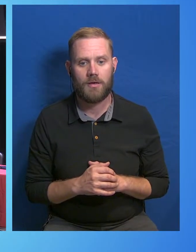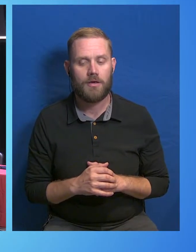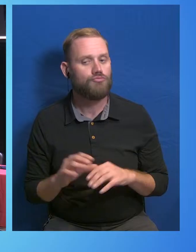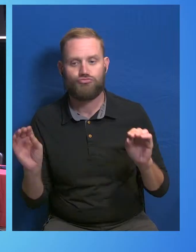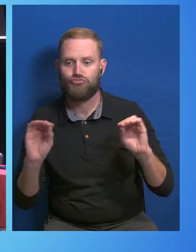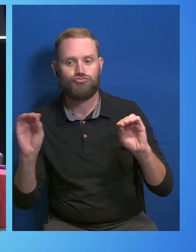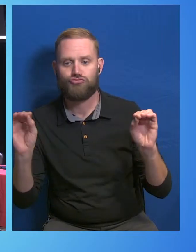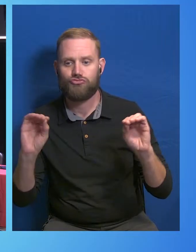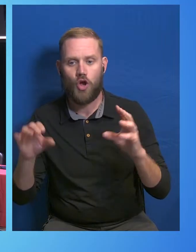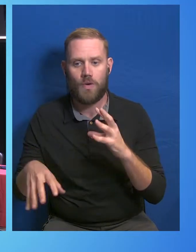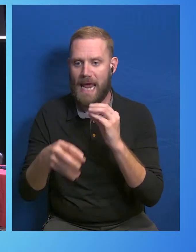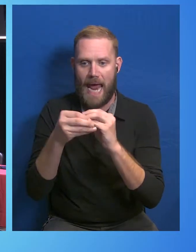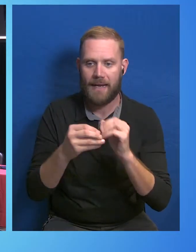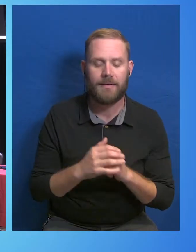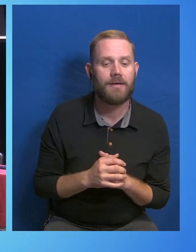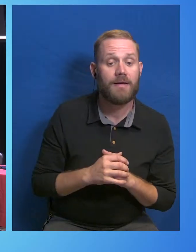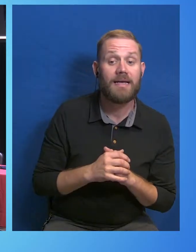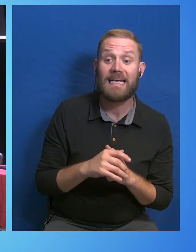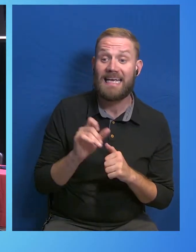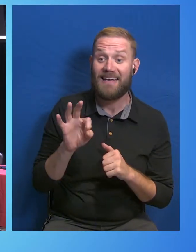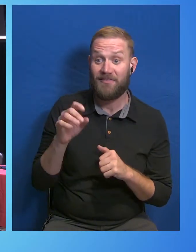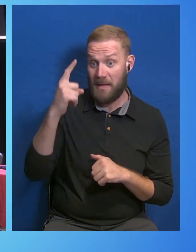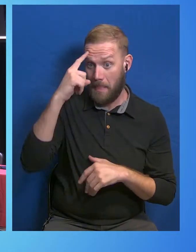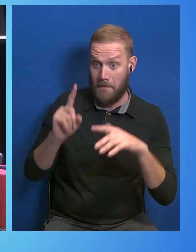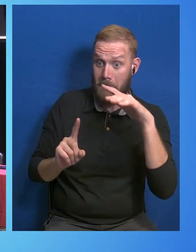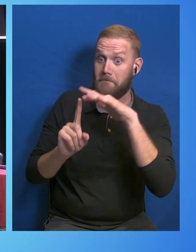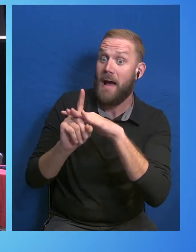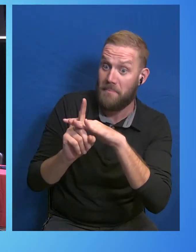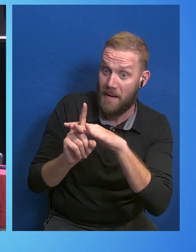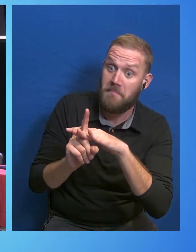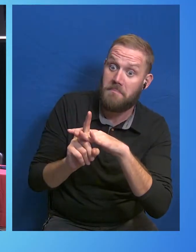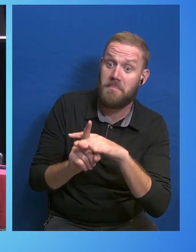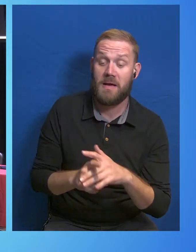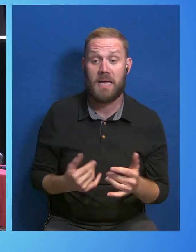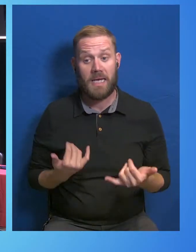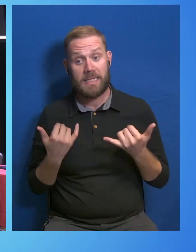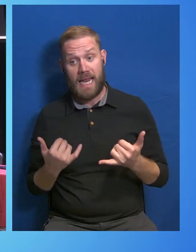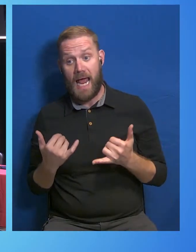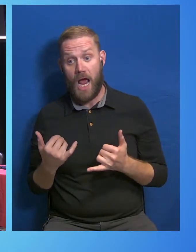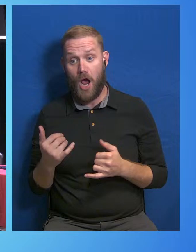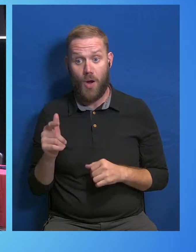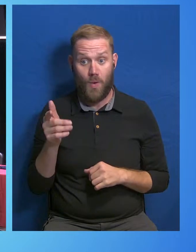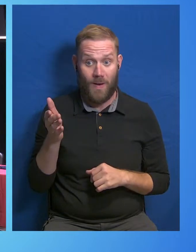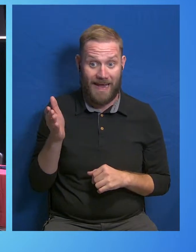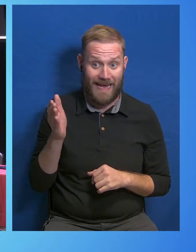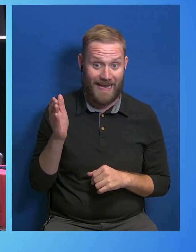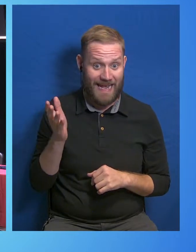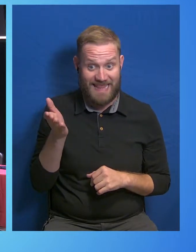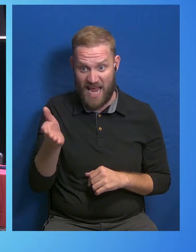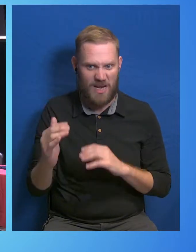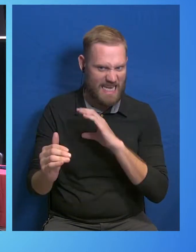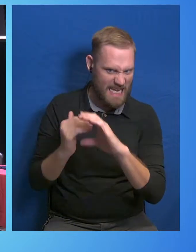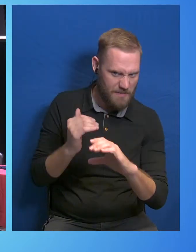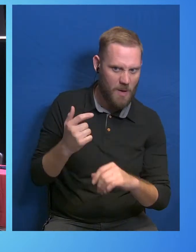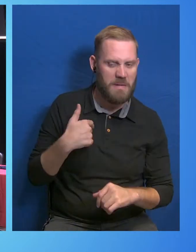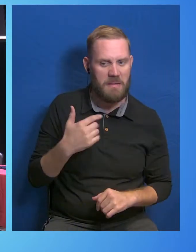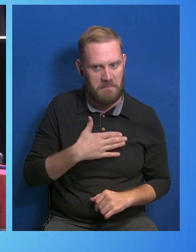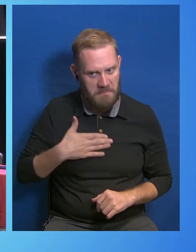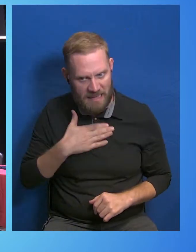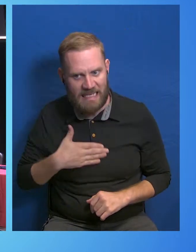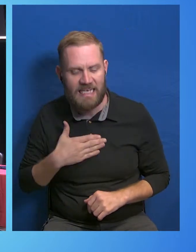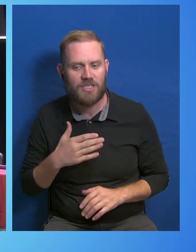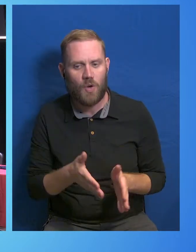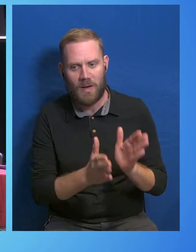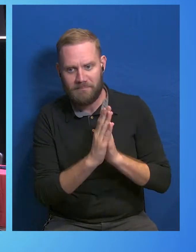Thank you. If anything comes up between now and then, please just email me or